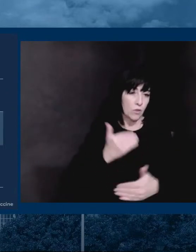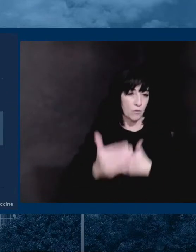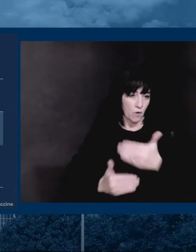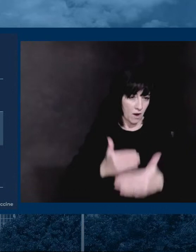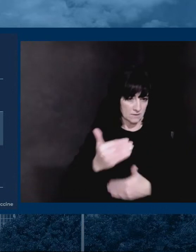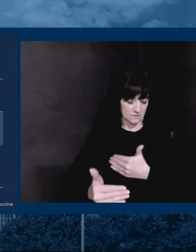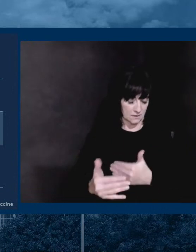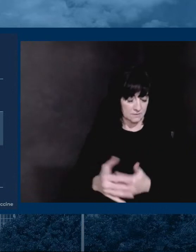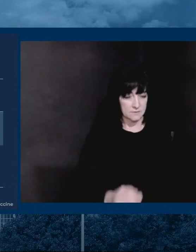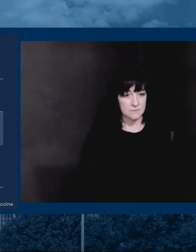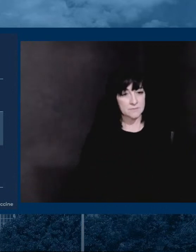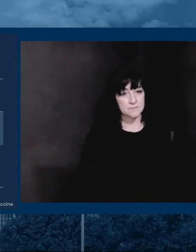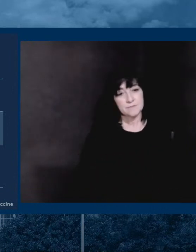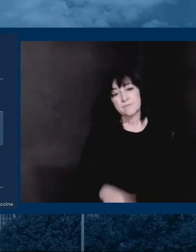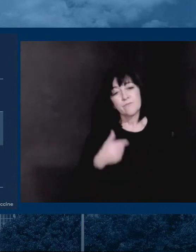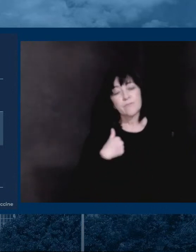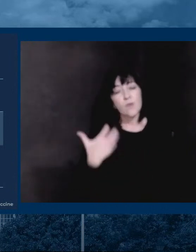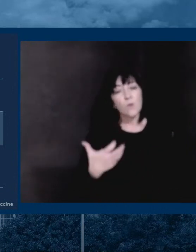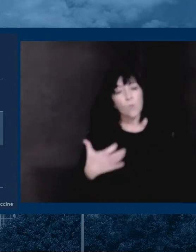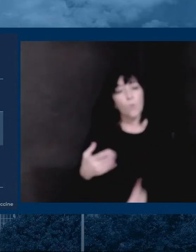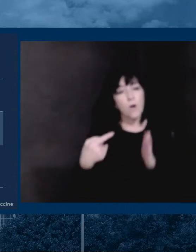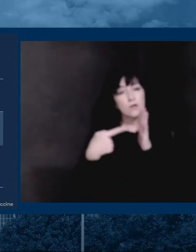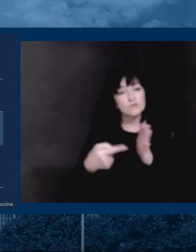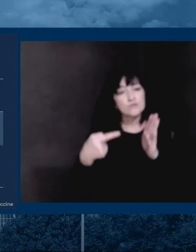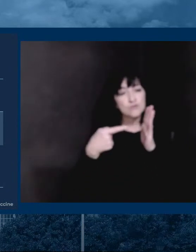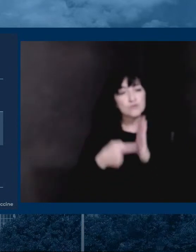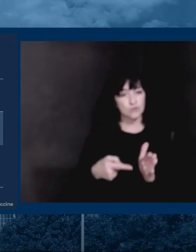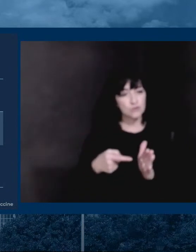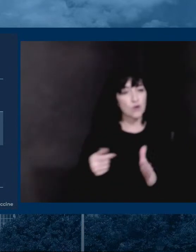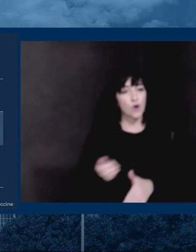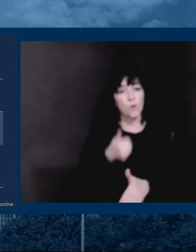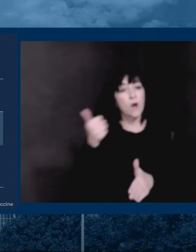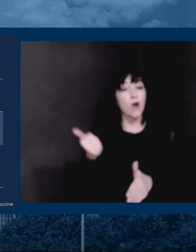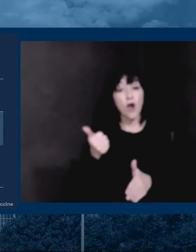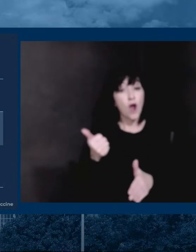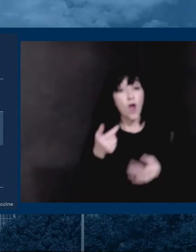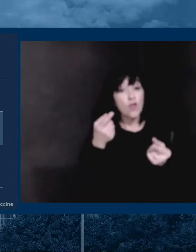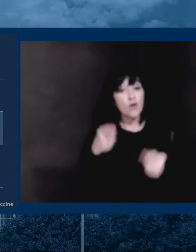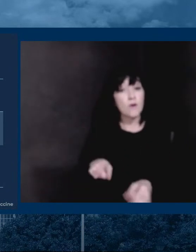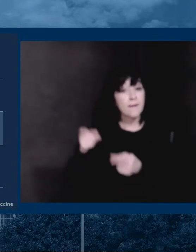also want to highlight some of the other exciting activities, which is now we